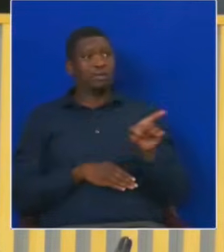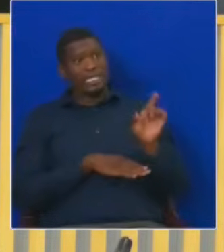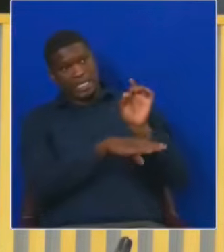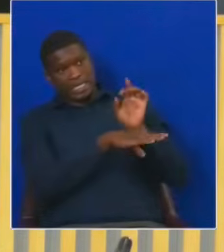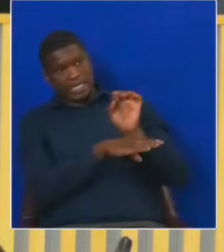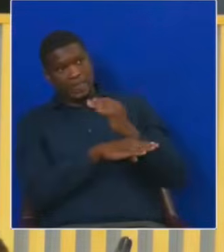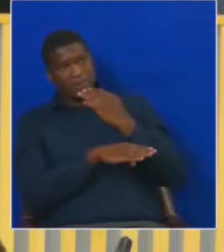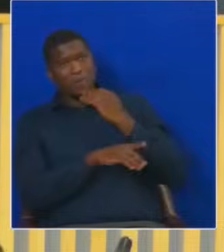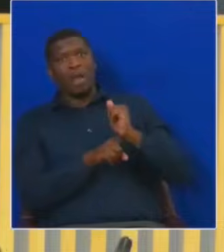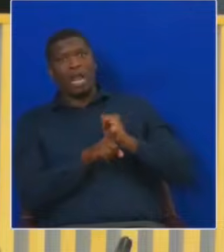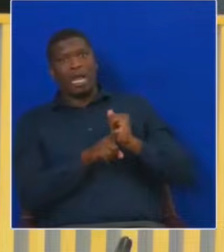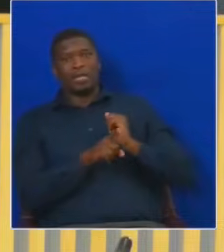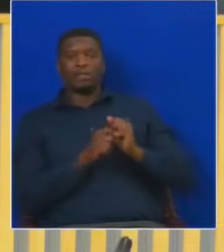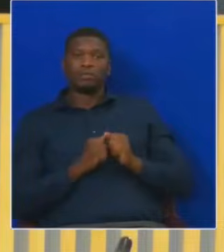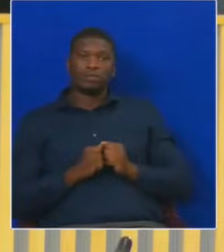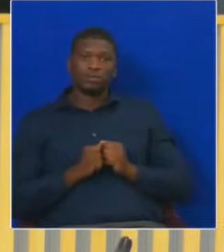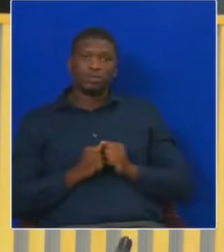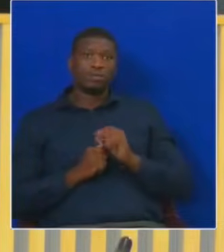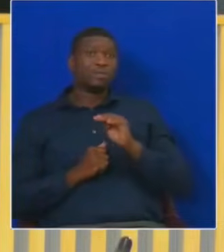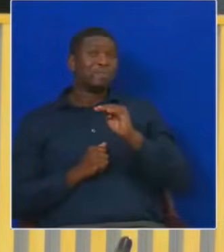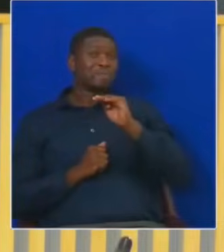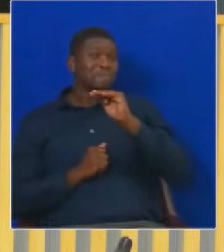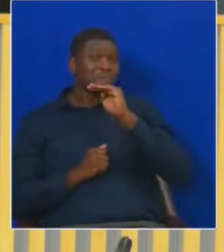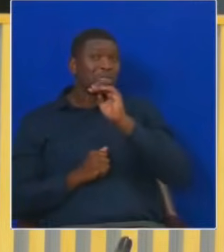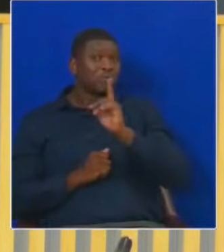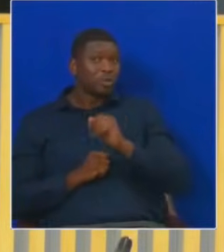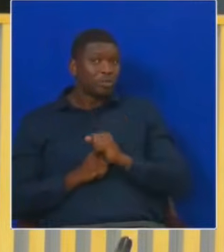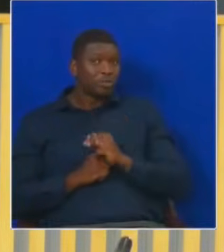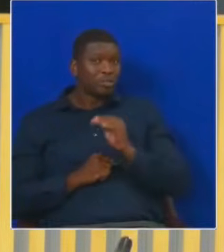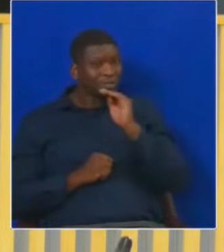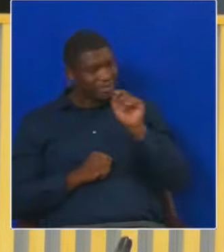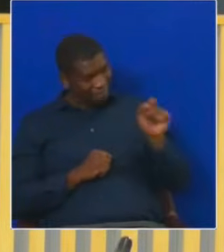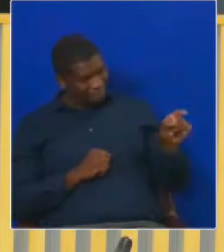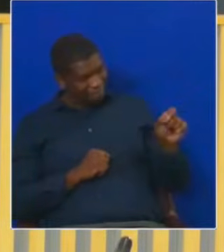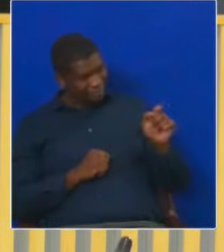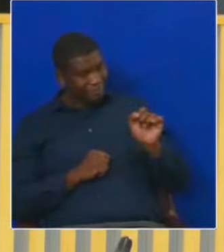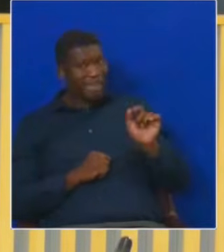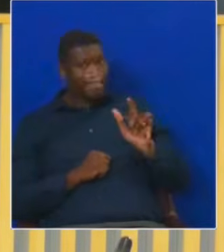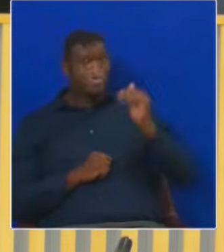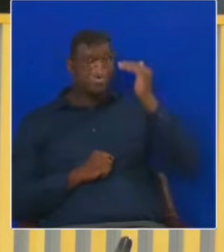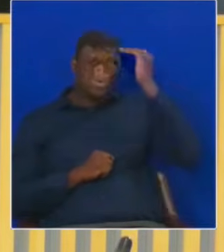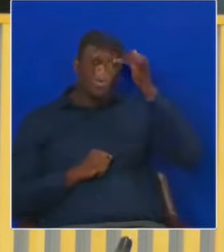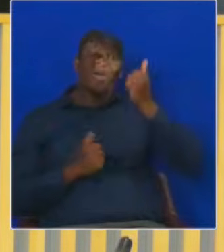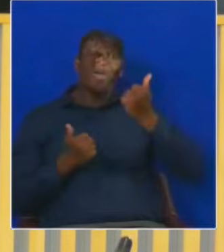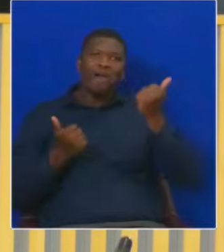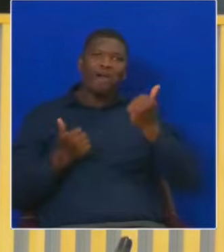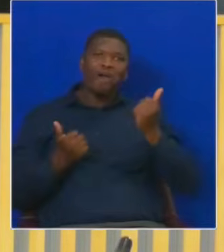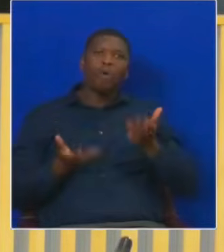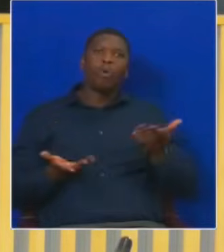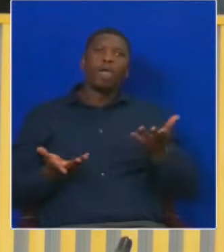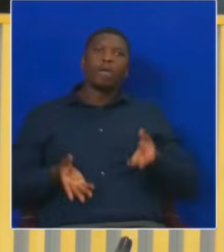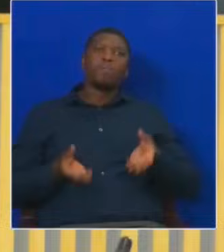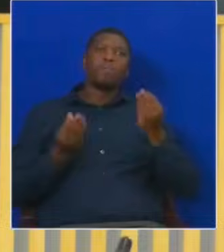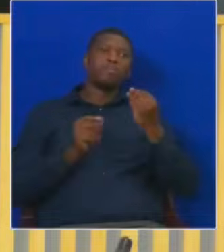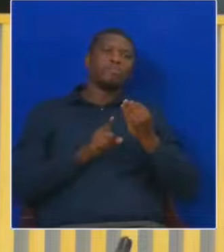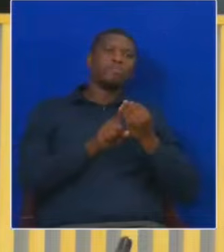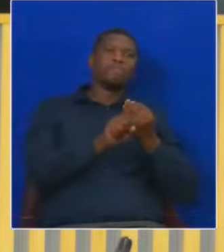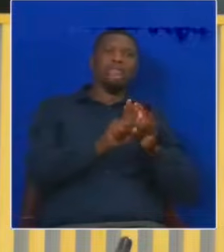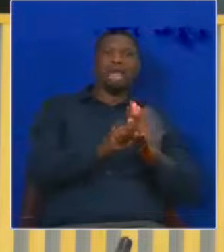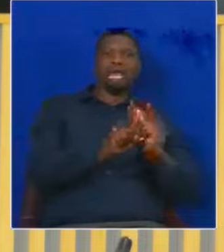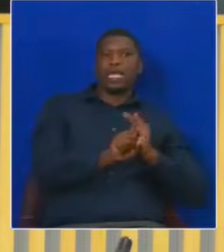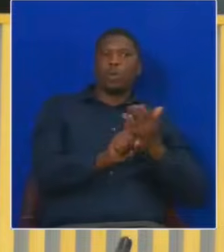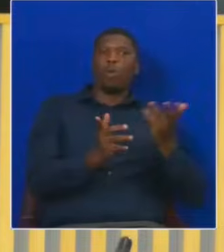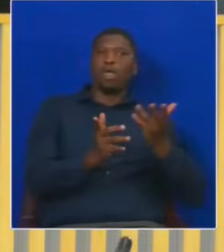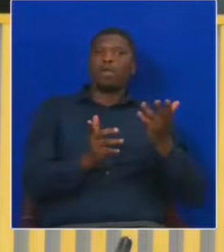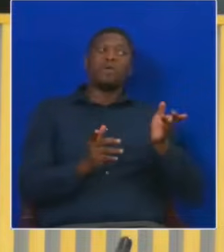Lebohang knew exactly where Lucky was.